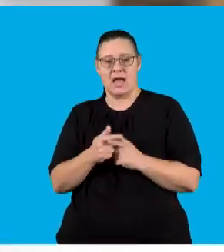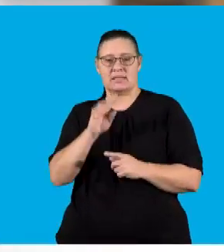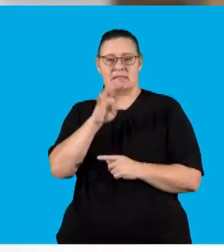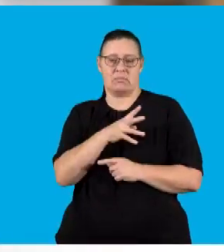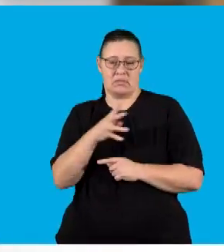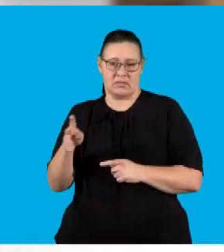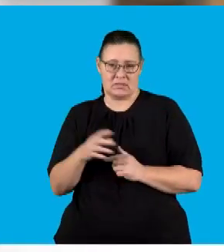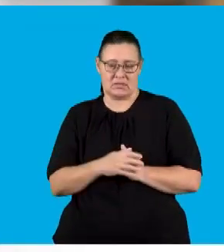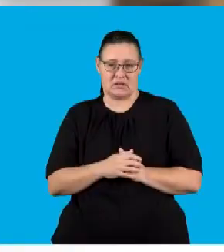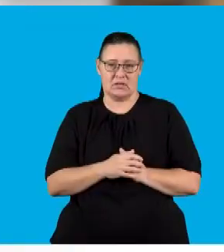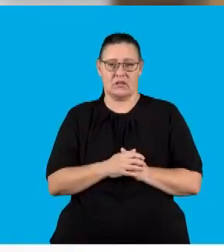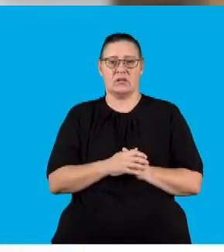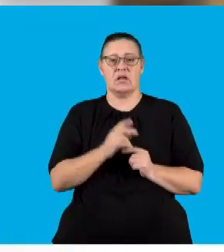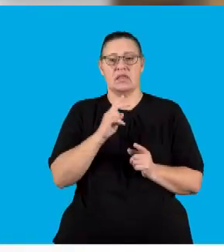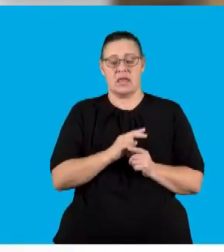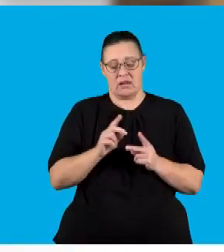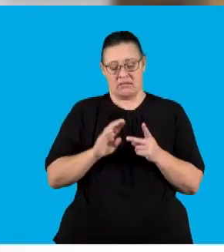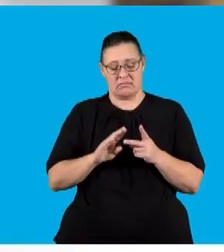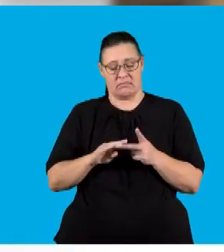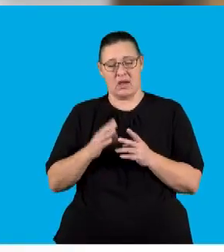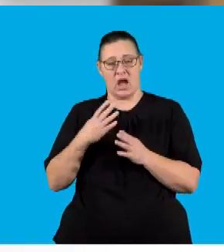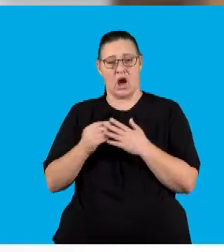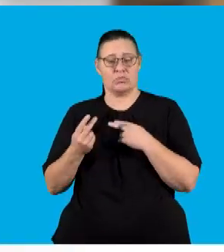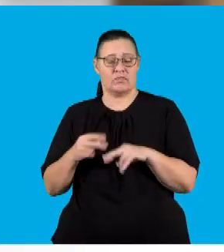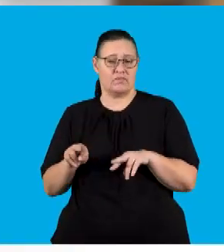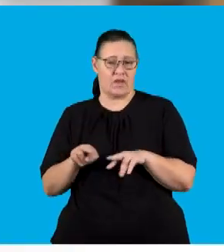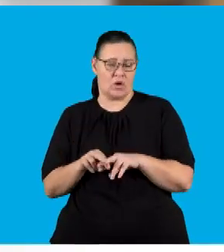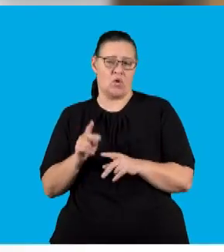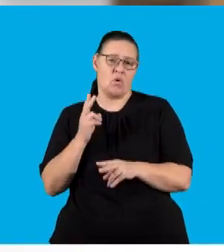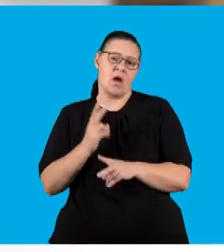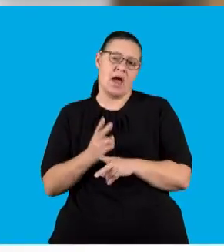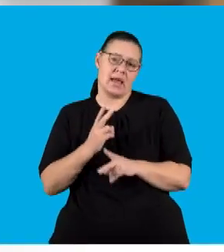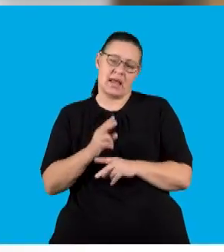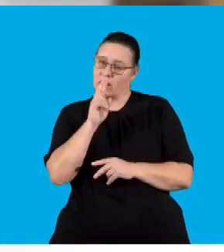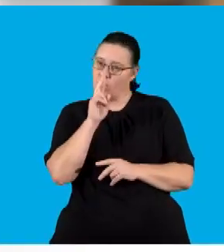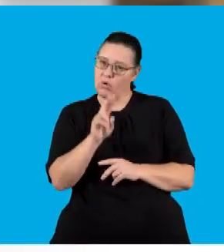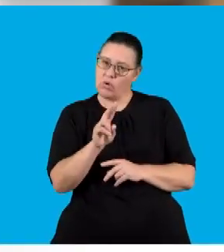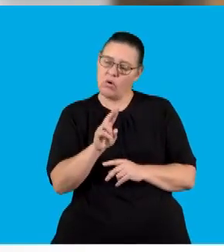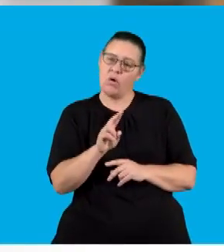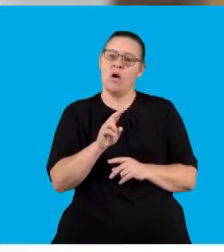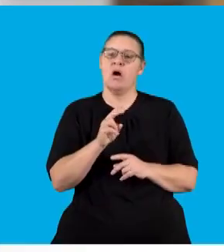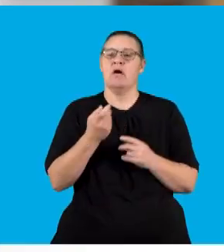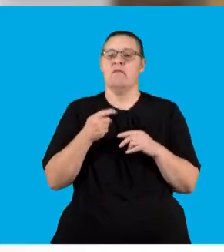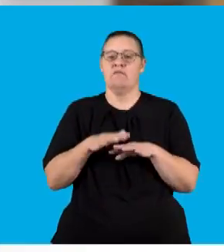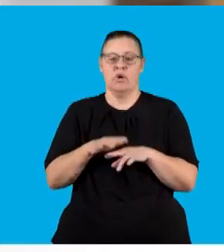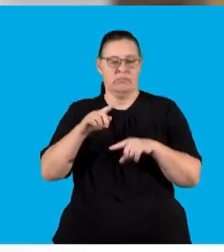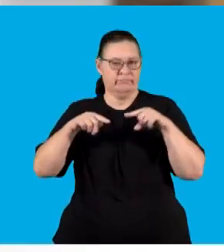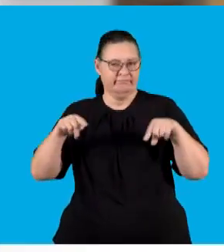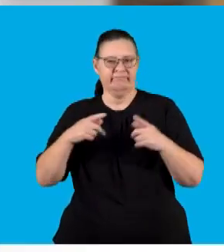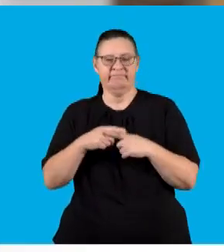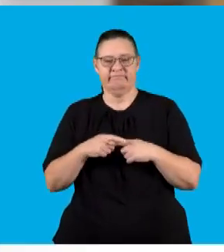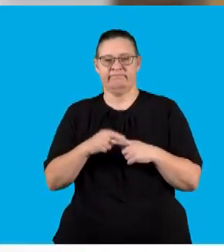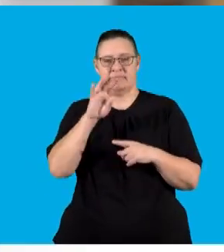the tables. Then we are going to go and look at the output values, where we are going to again look at the flow